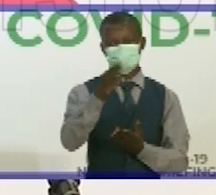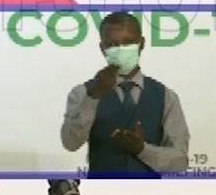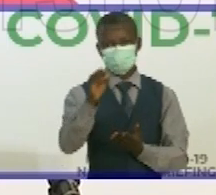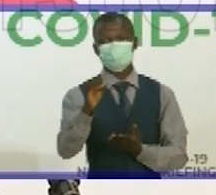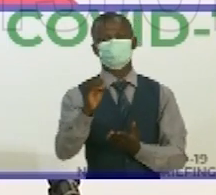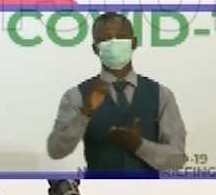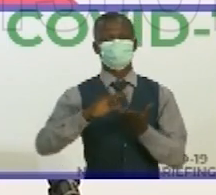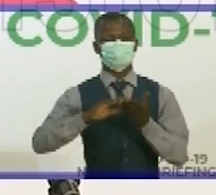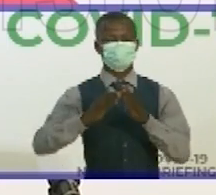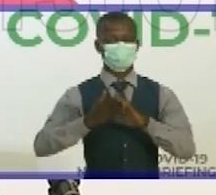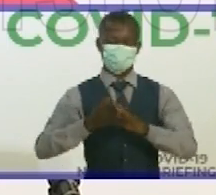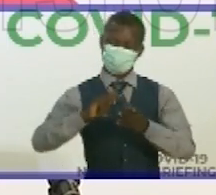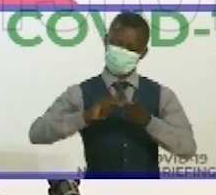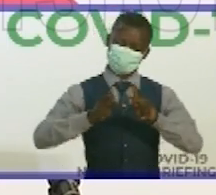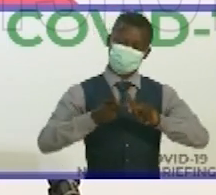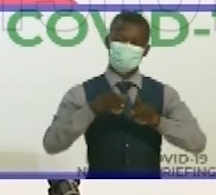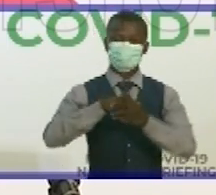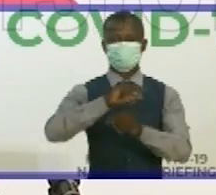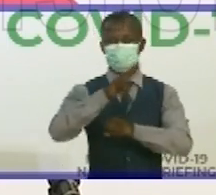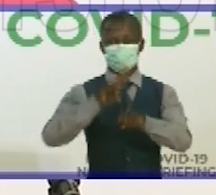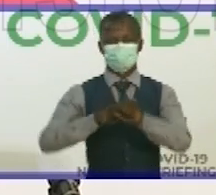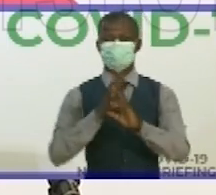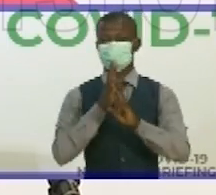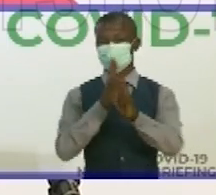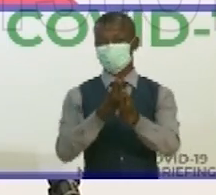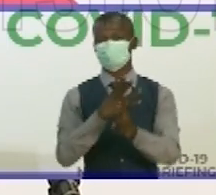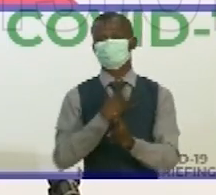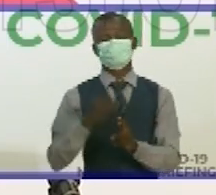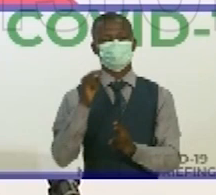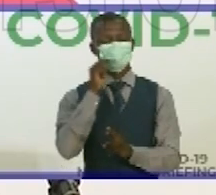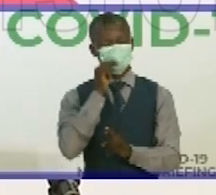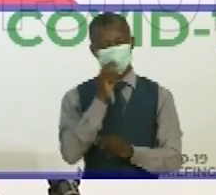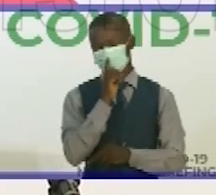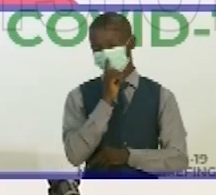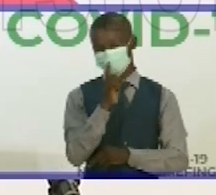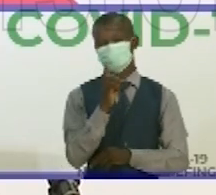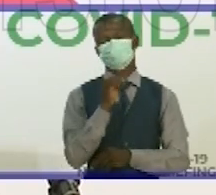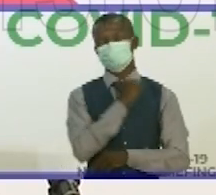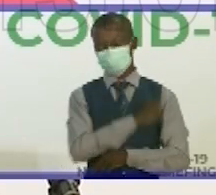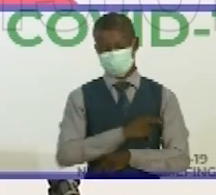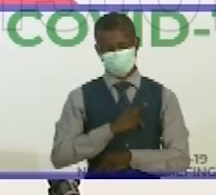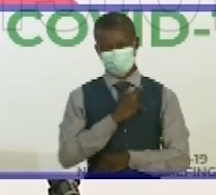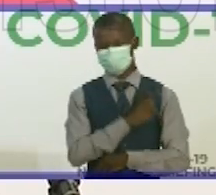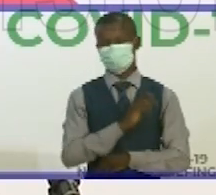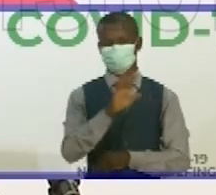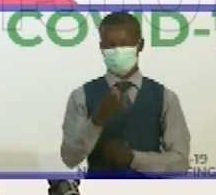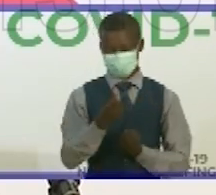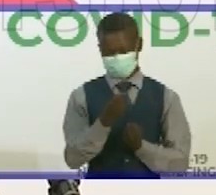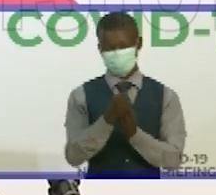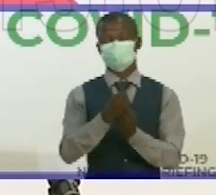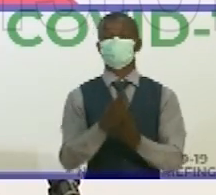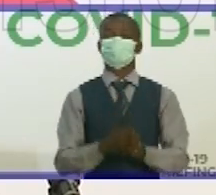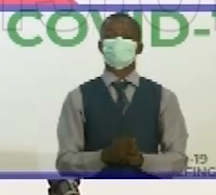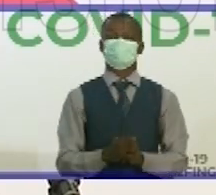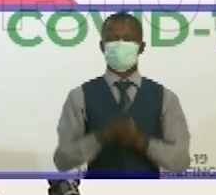major partner in the national response, and Nigeria truly appreciates the support of the organization.